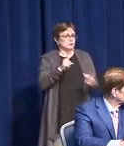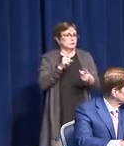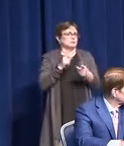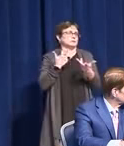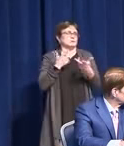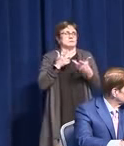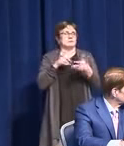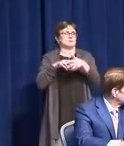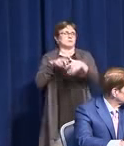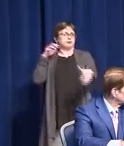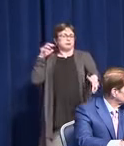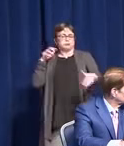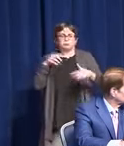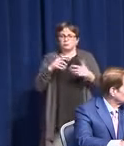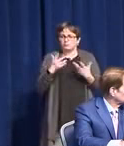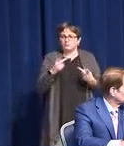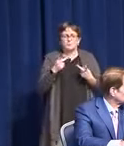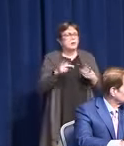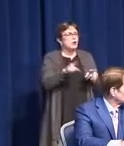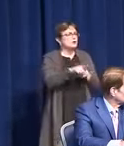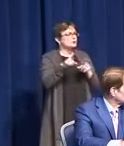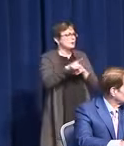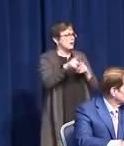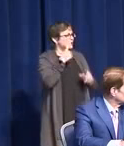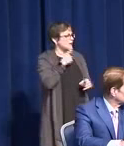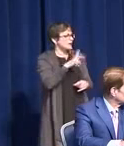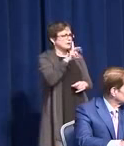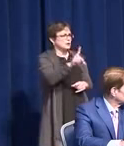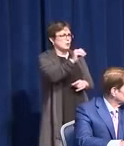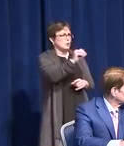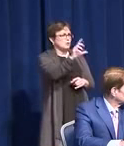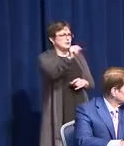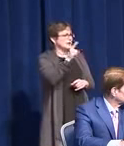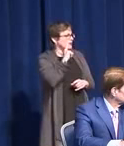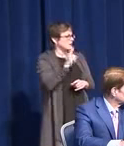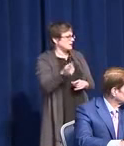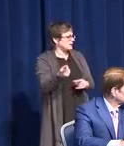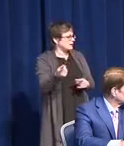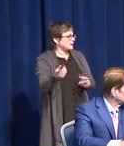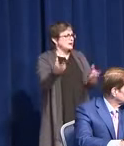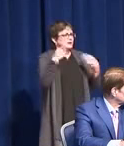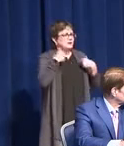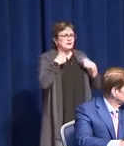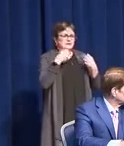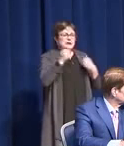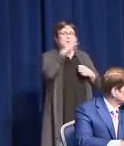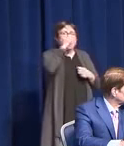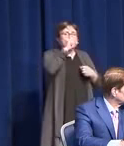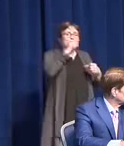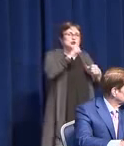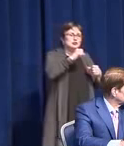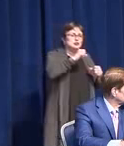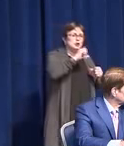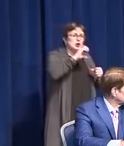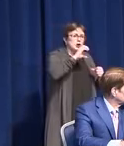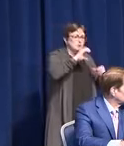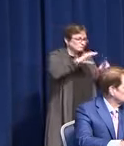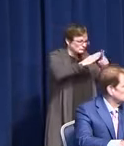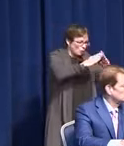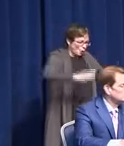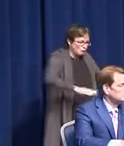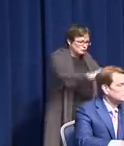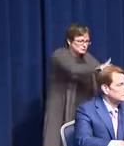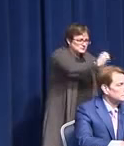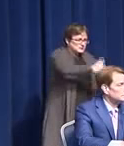have the DOT, I think, gave us 1,000 traffic cones. We have the National Guard and state police